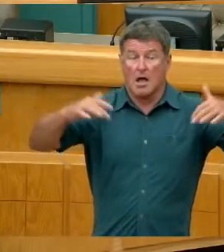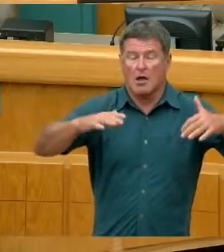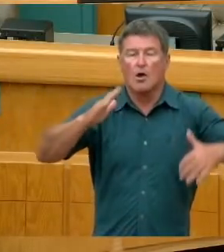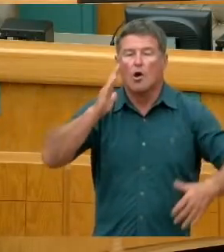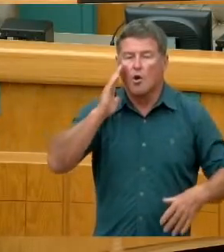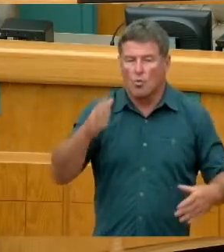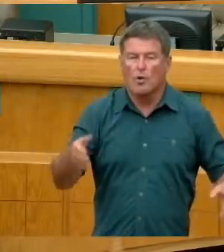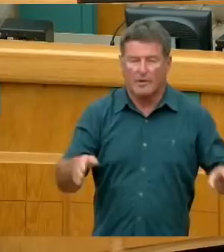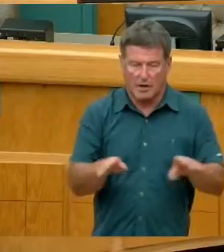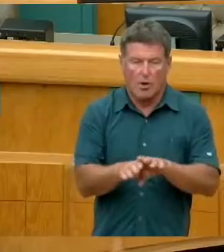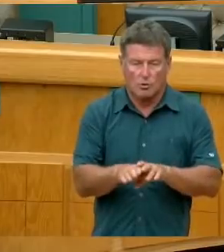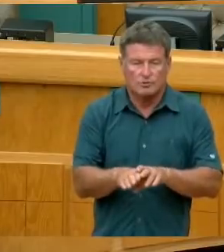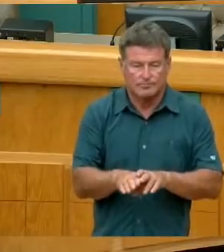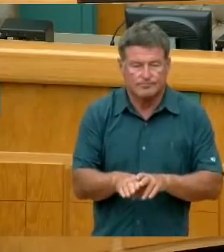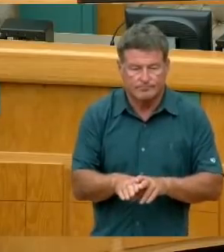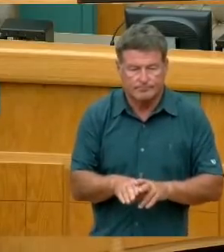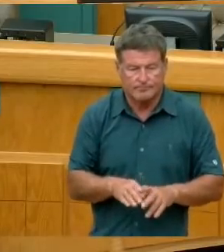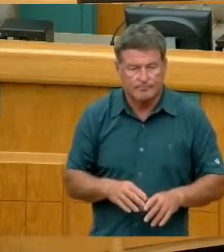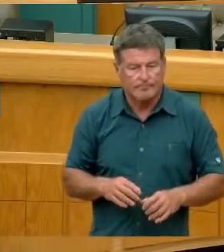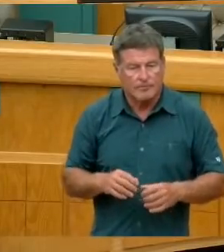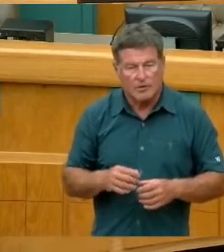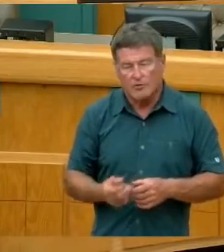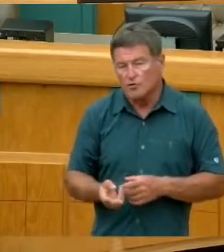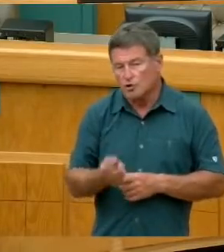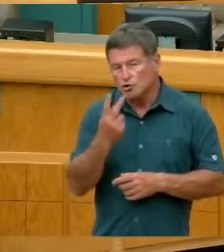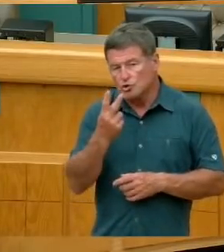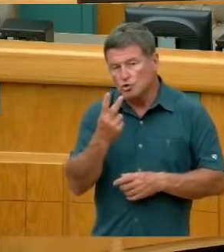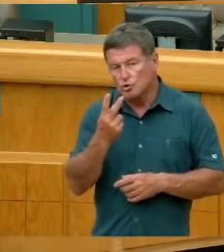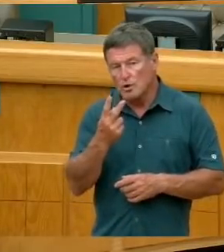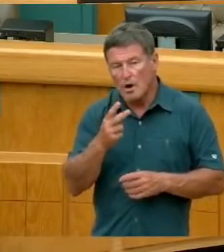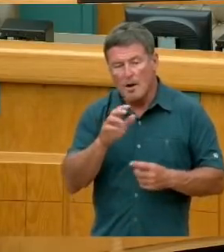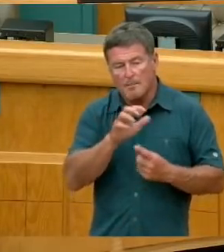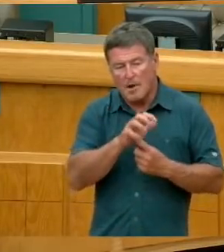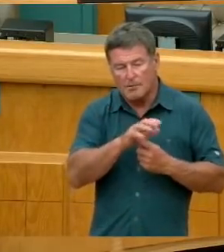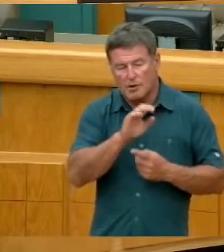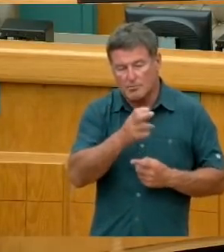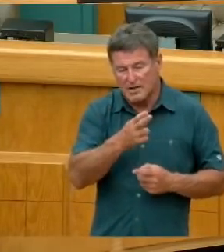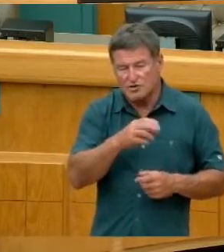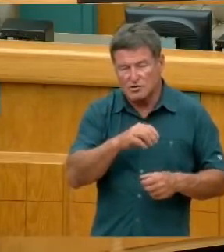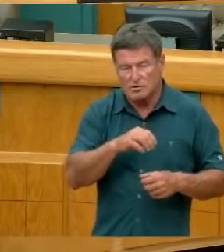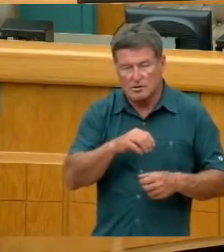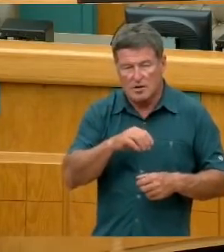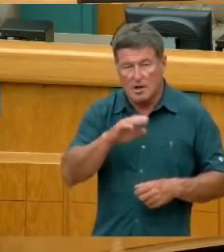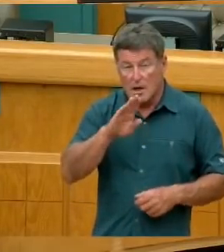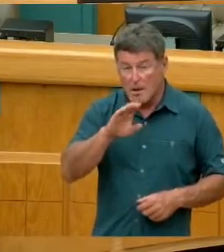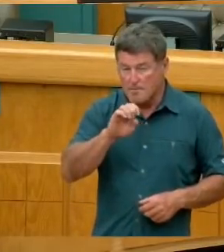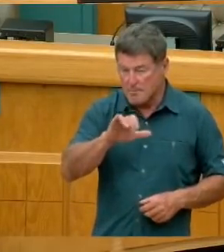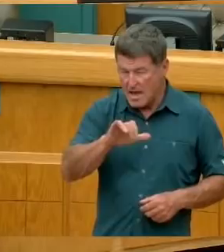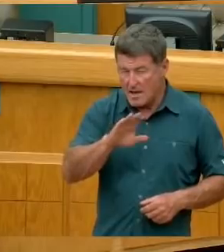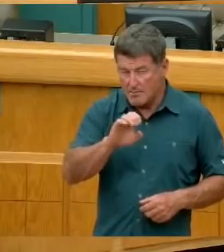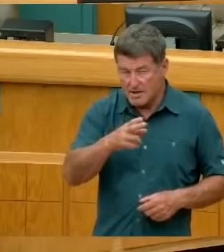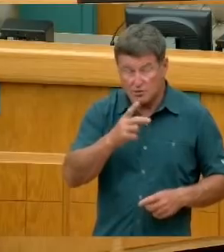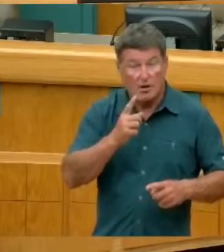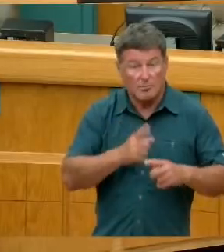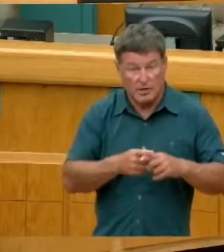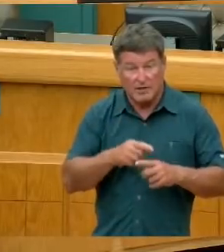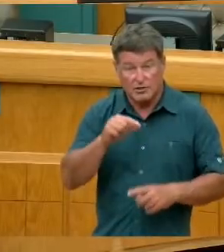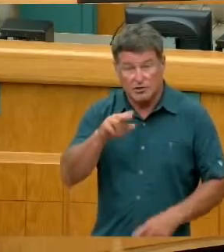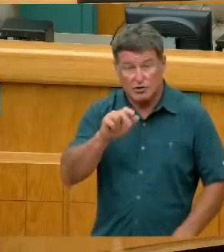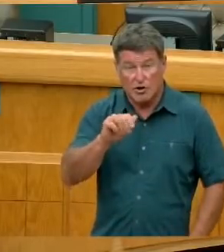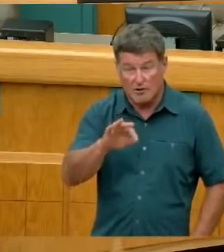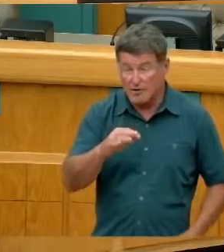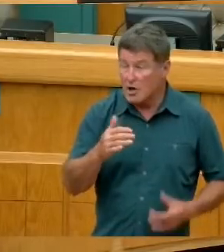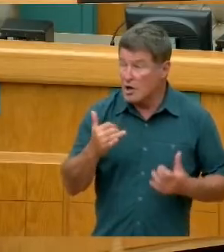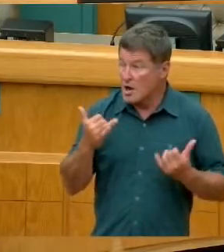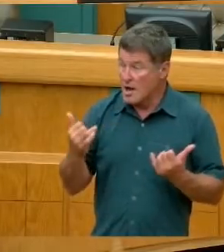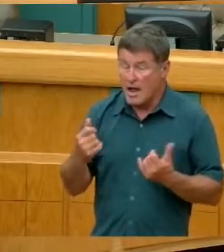would be closed too, along with the two beaches that are popular up here at the bay, and then the Gulf beaches.